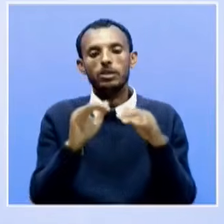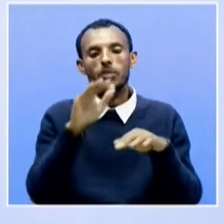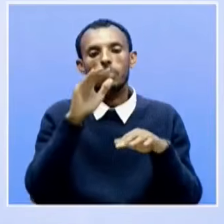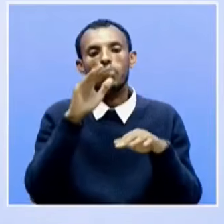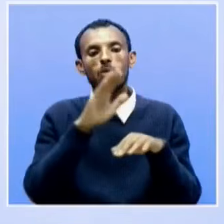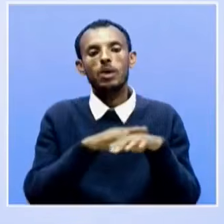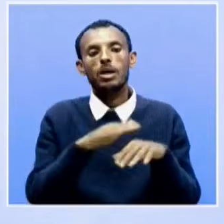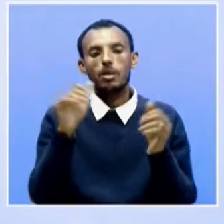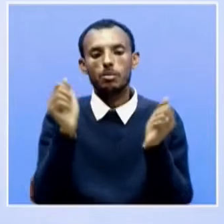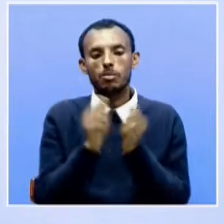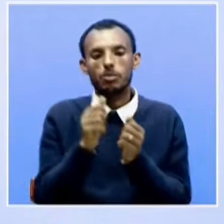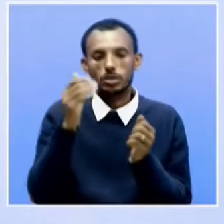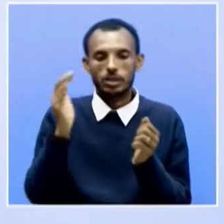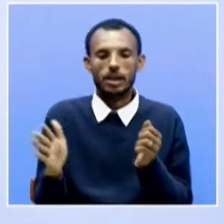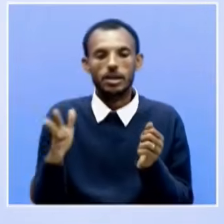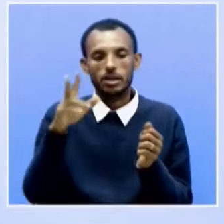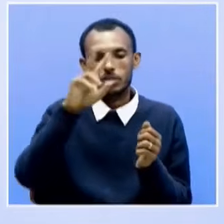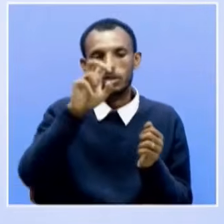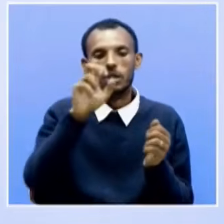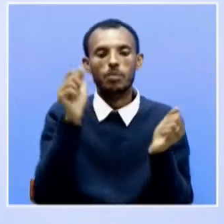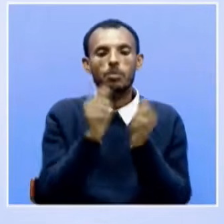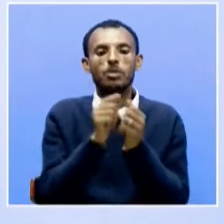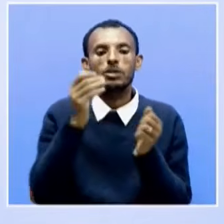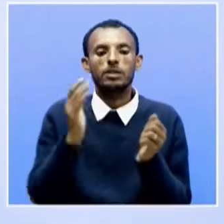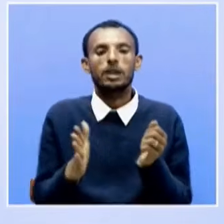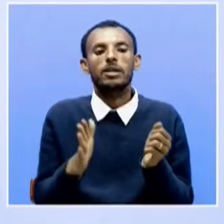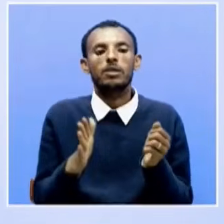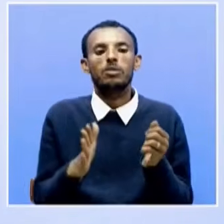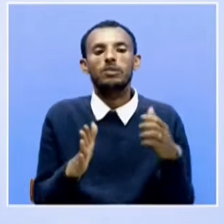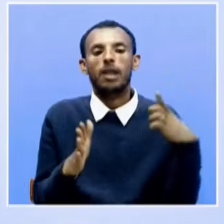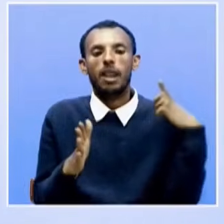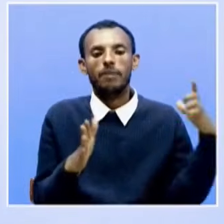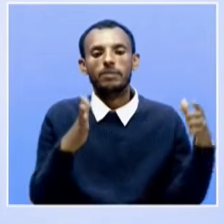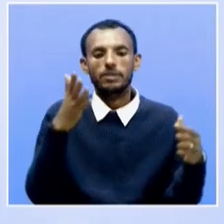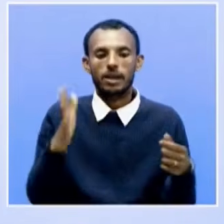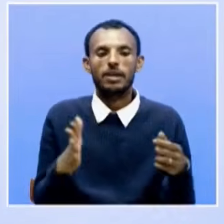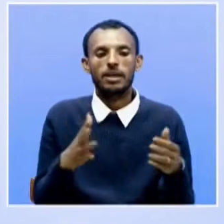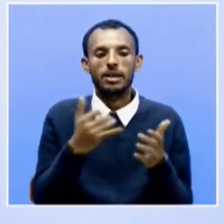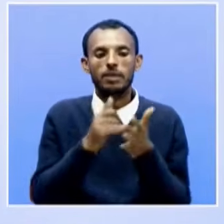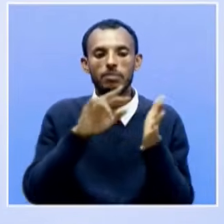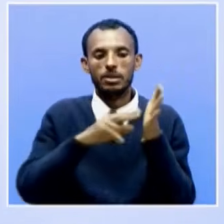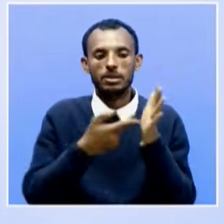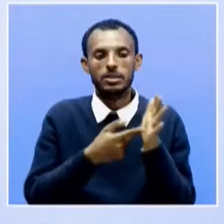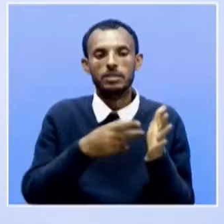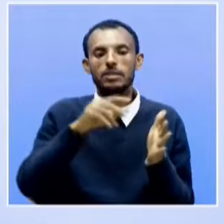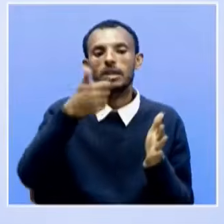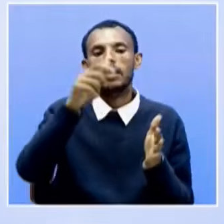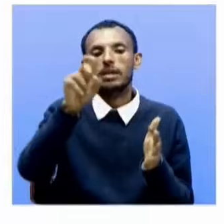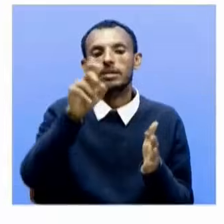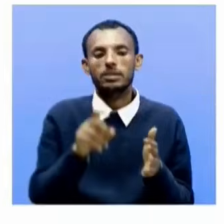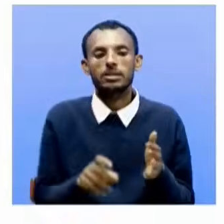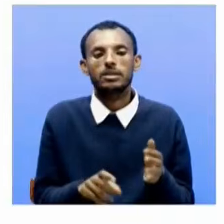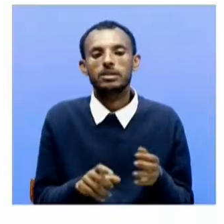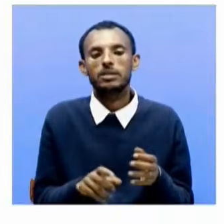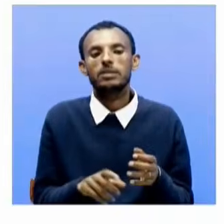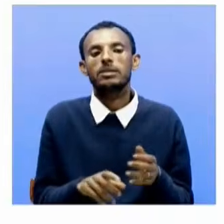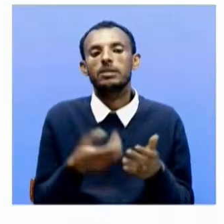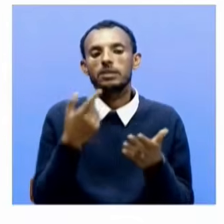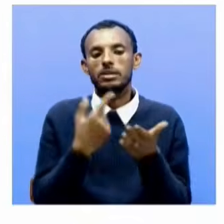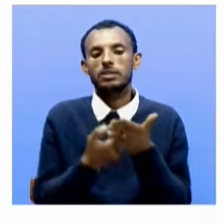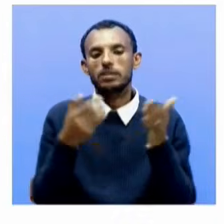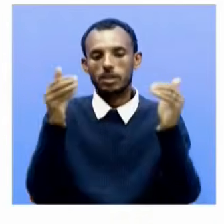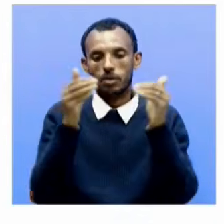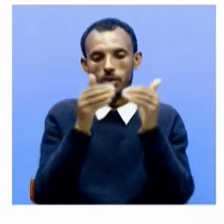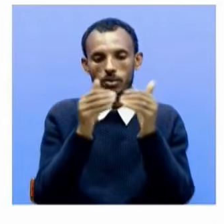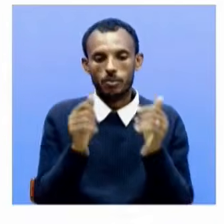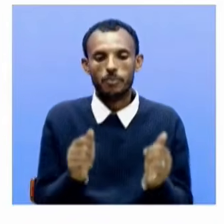Okay, you can add 20 degree on both sides so that on the left side it remains 10x. Therefore, this